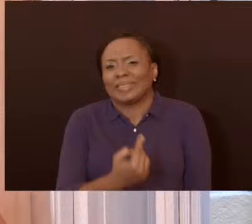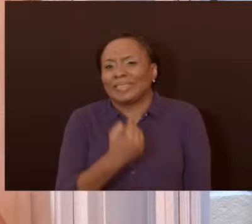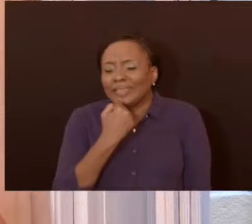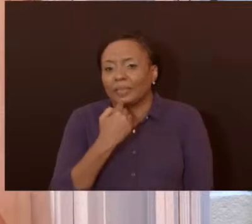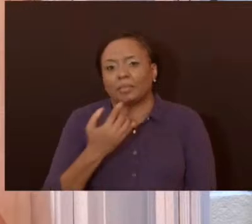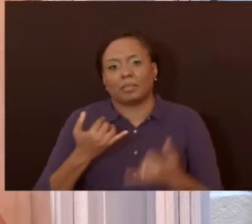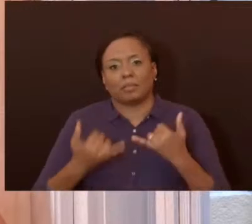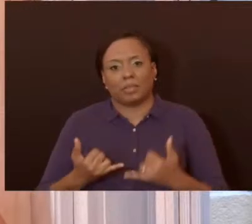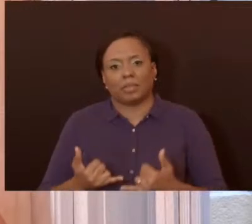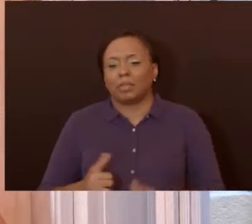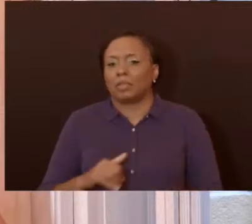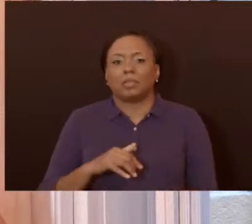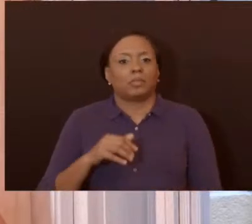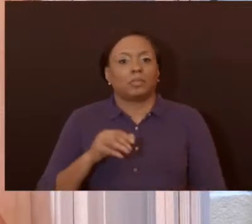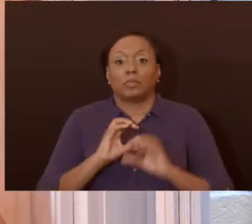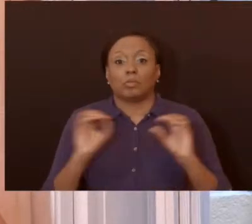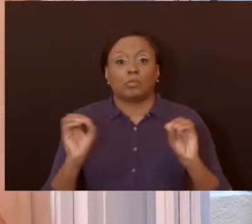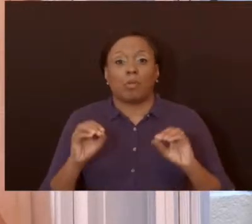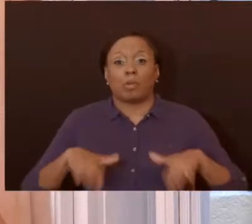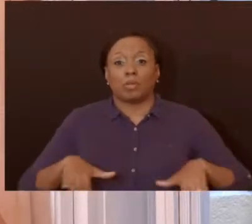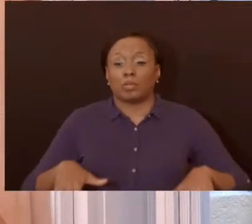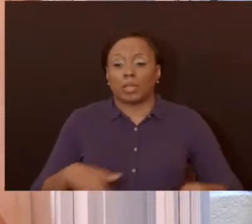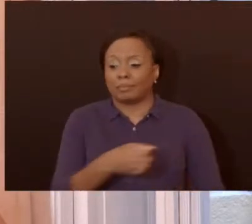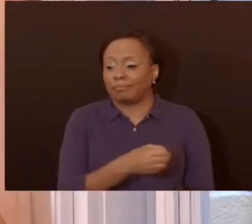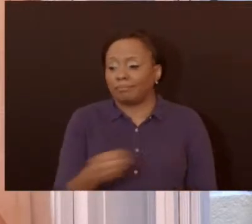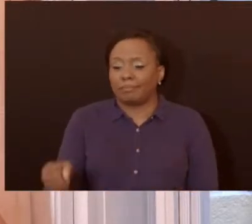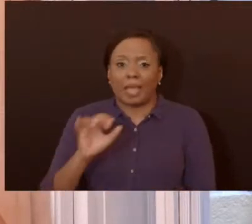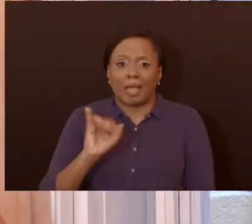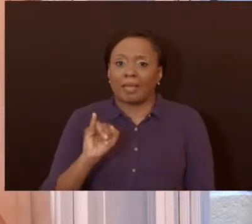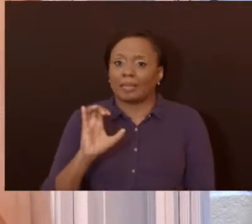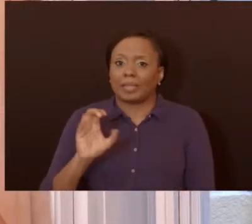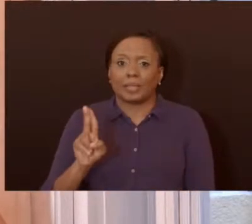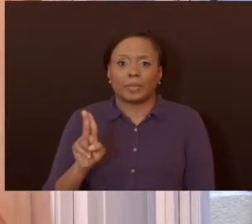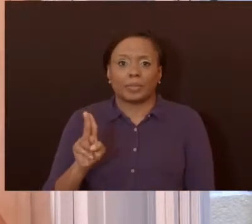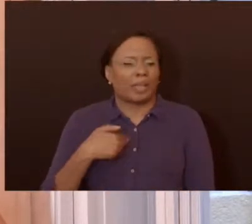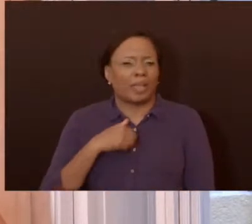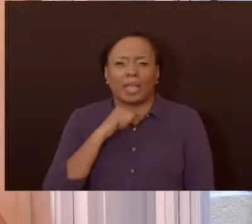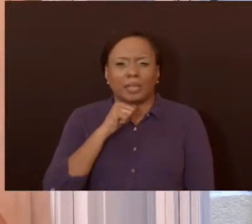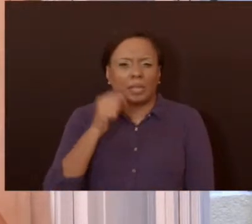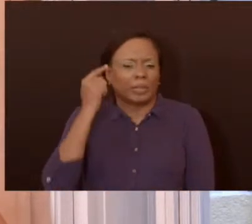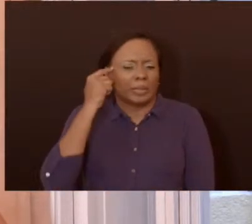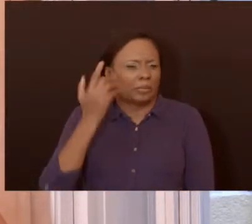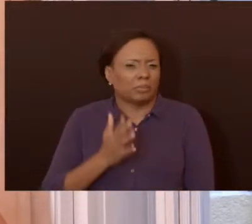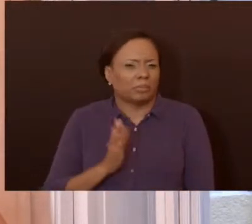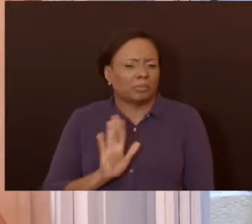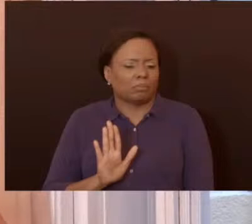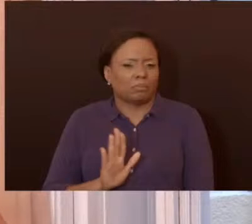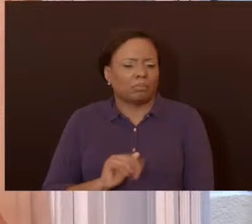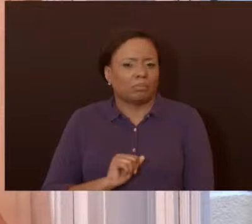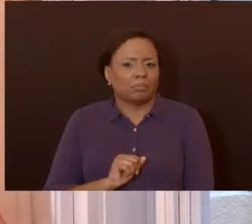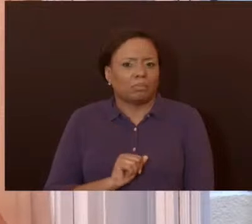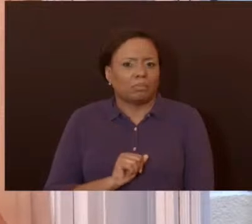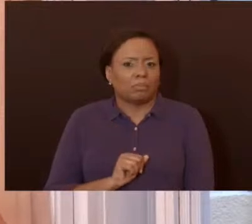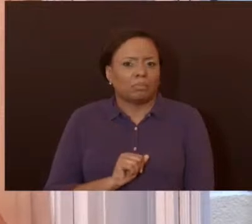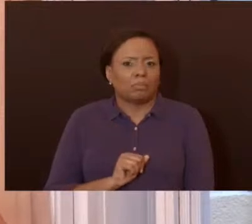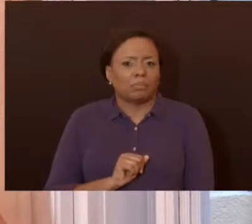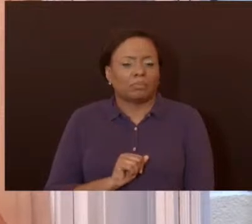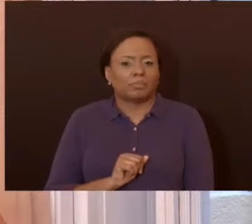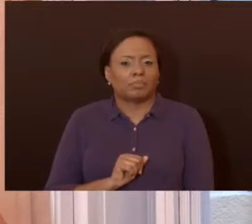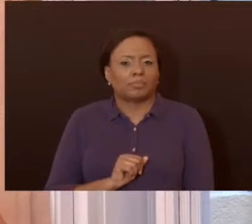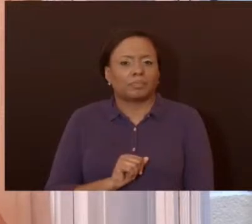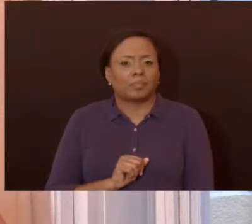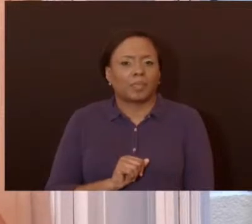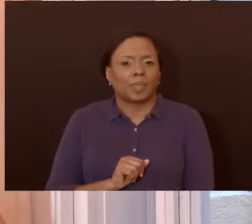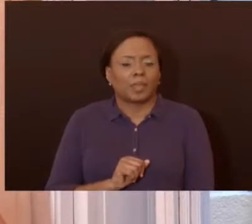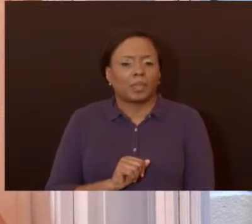as in they're not requiring ICU. I don't think he has any children in his ICU at this point in time. But if we look at what has been happening